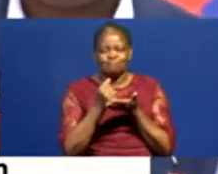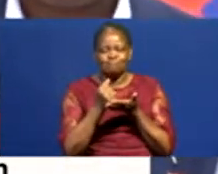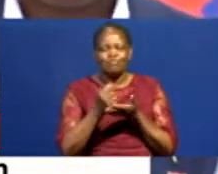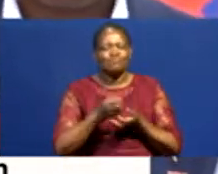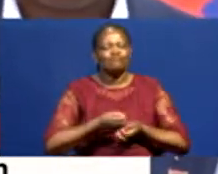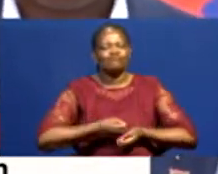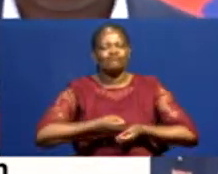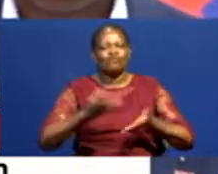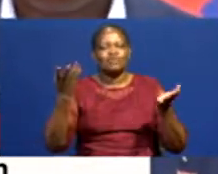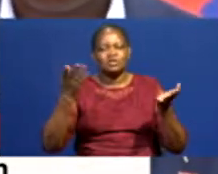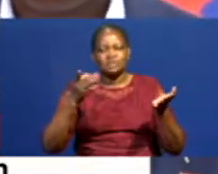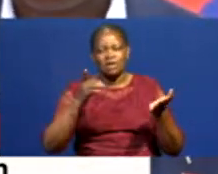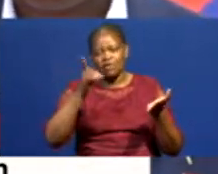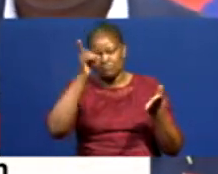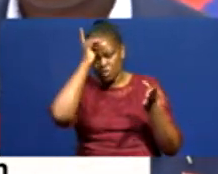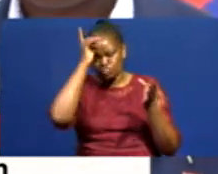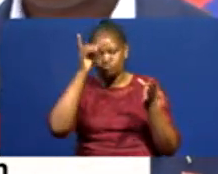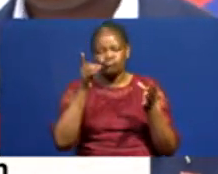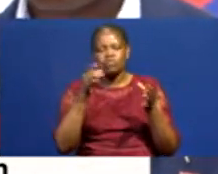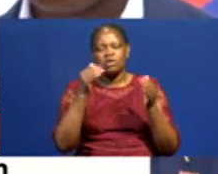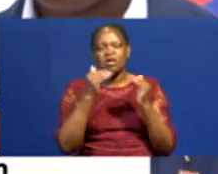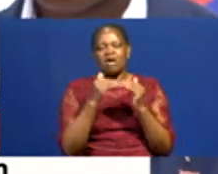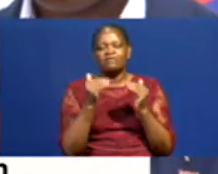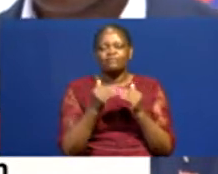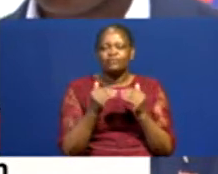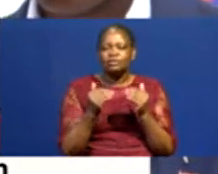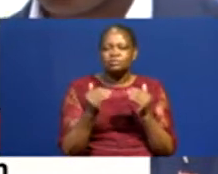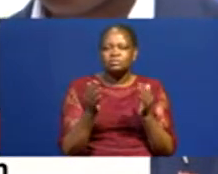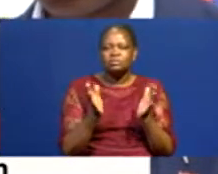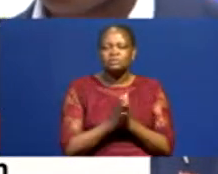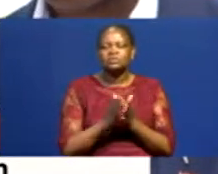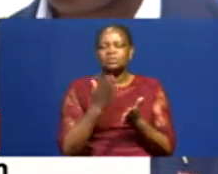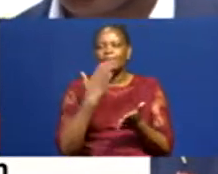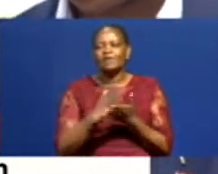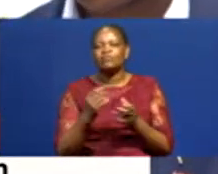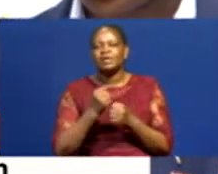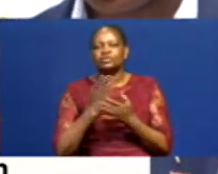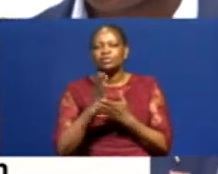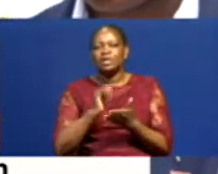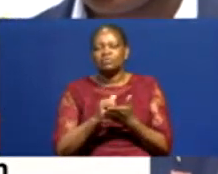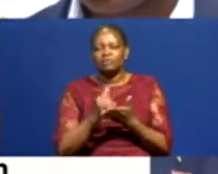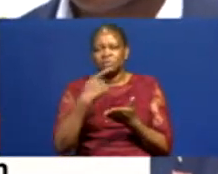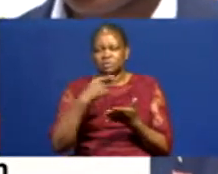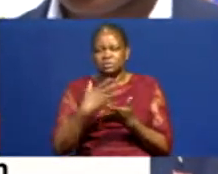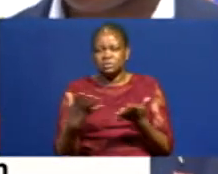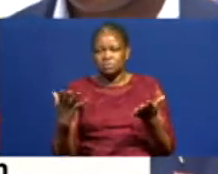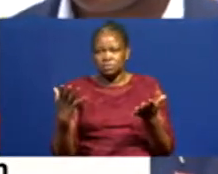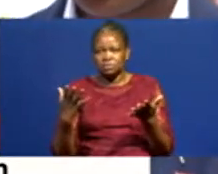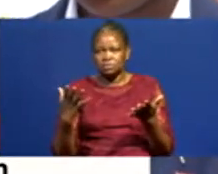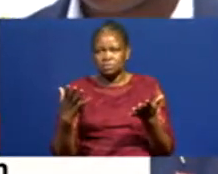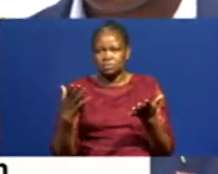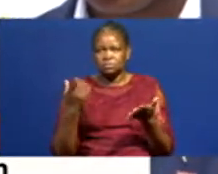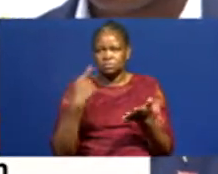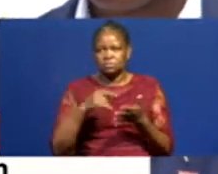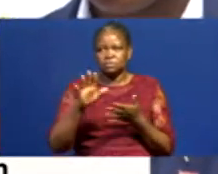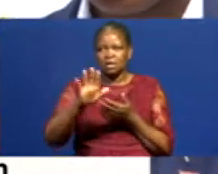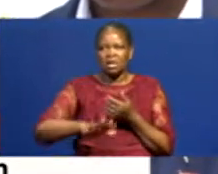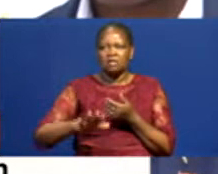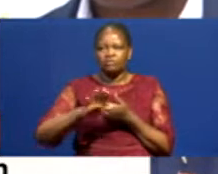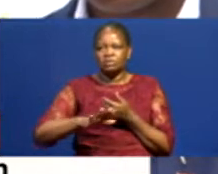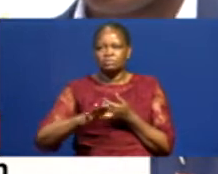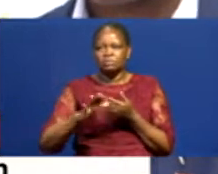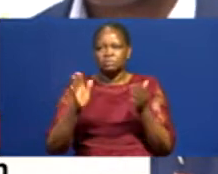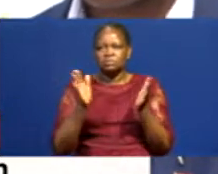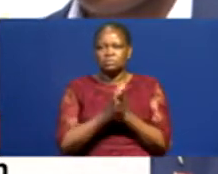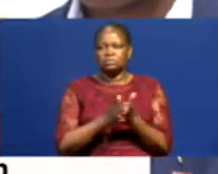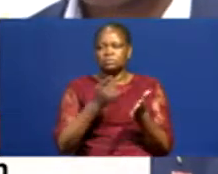clubs, and it's just part of ensuring that we have the right equipment, the right environment,